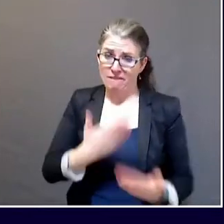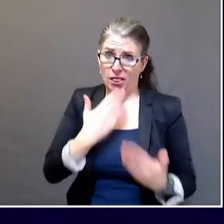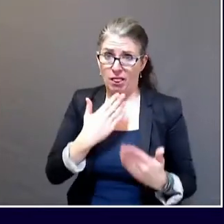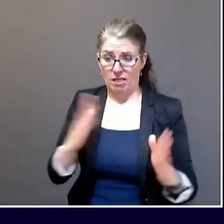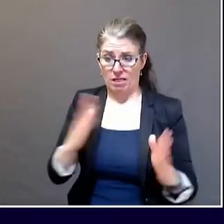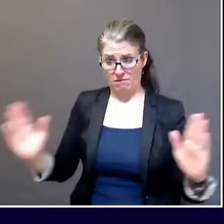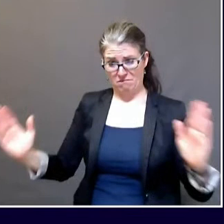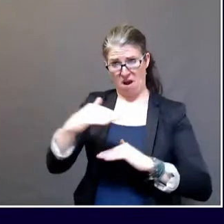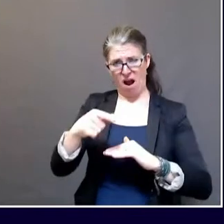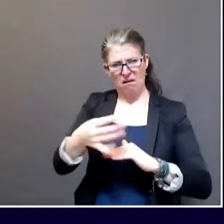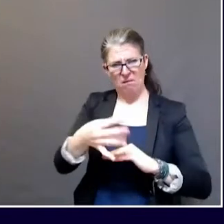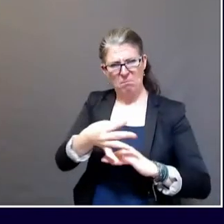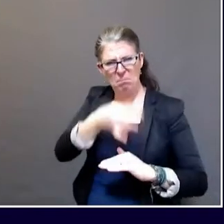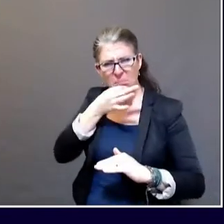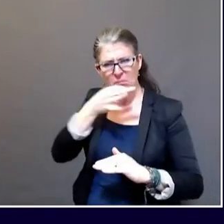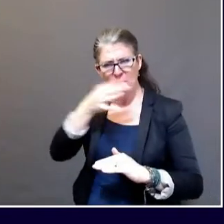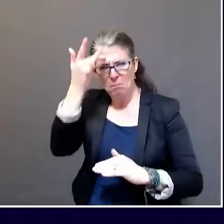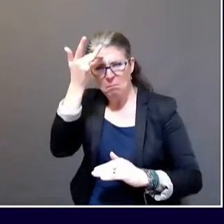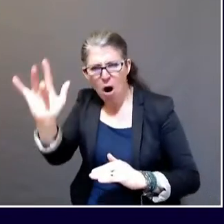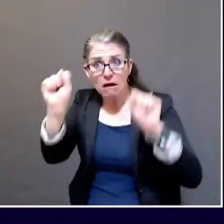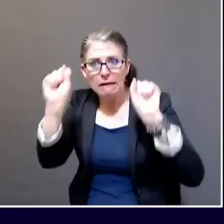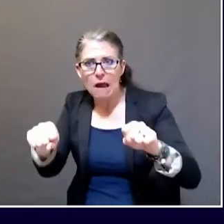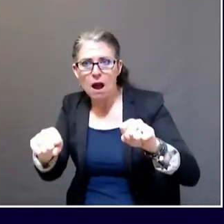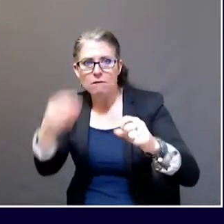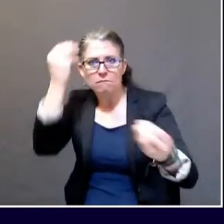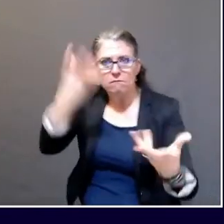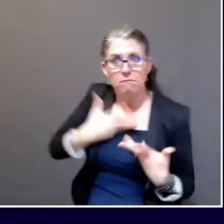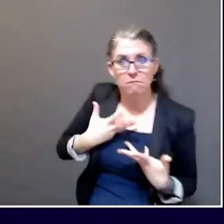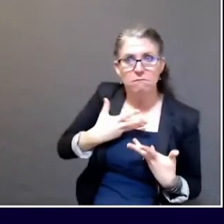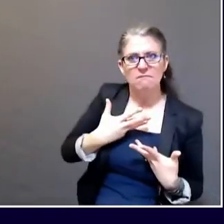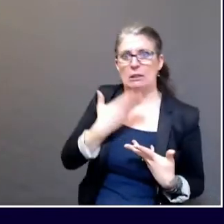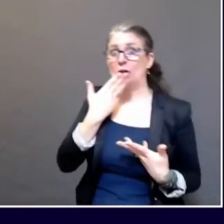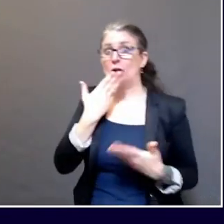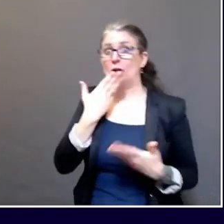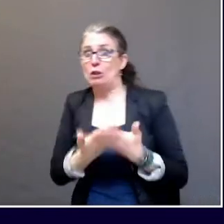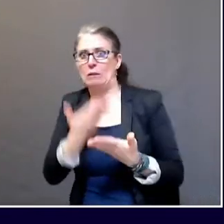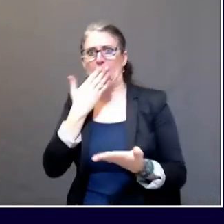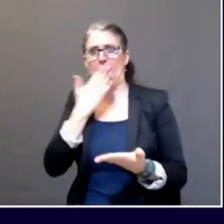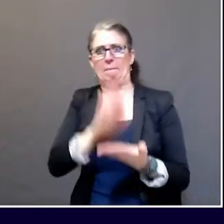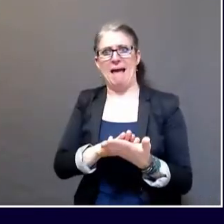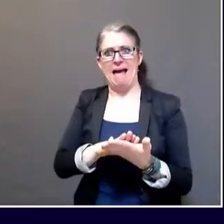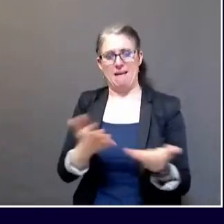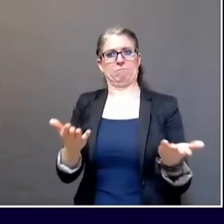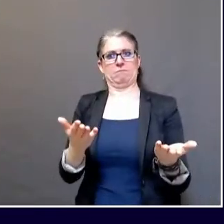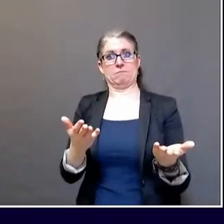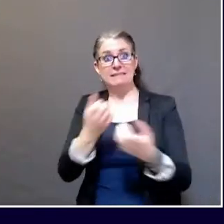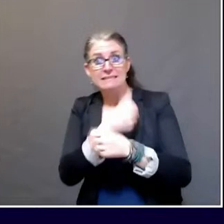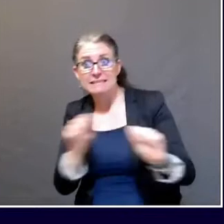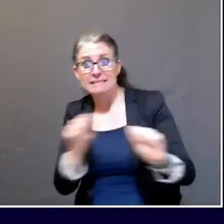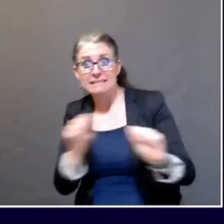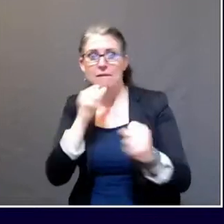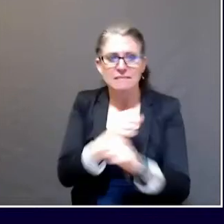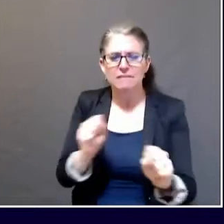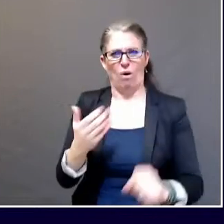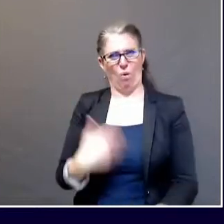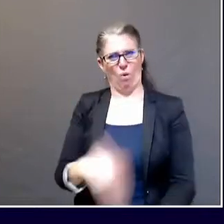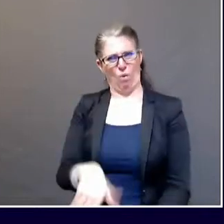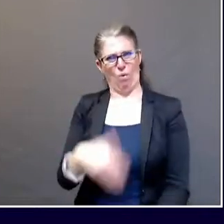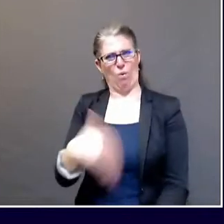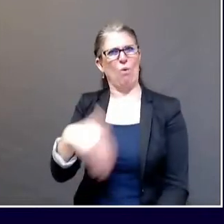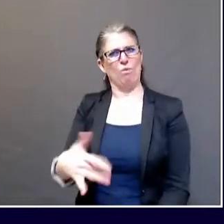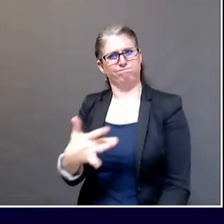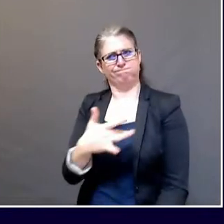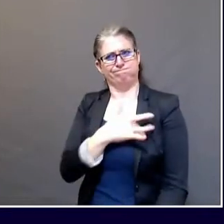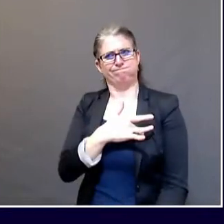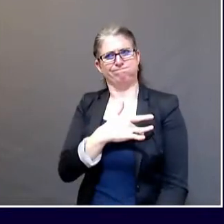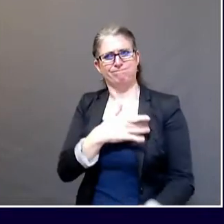when a vaccine arrives, it is both safe and effective as well as viable. And that if at any point in that journey